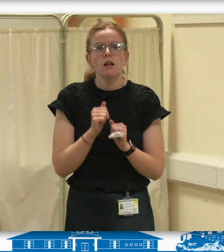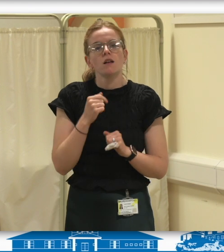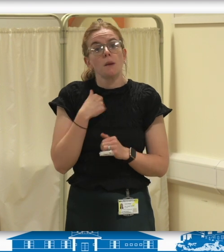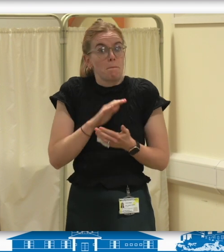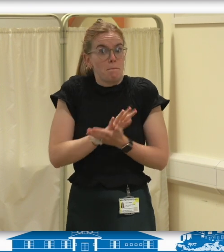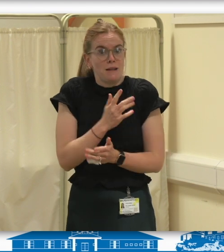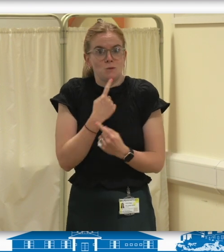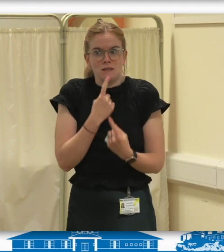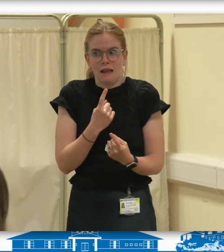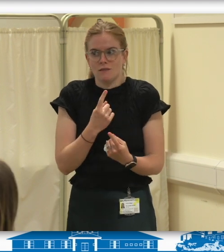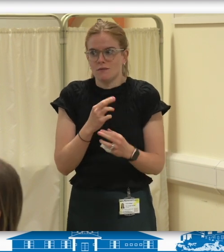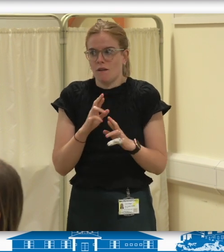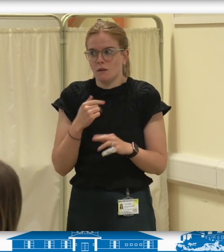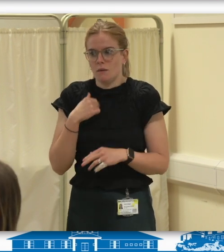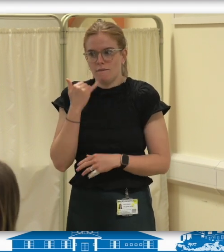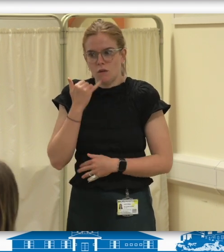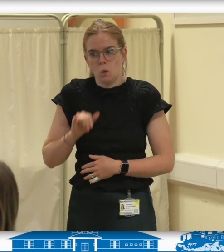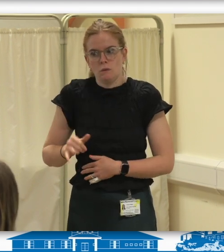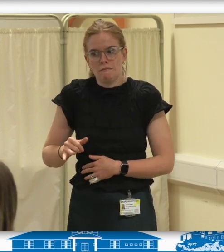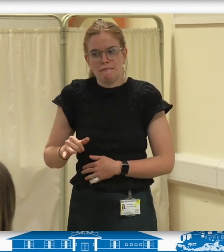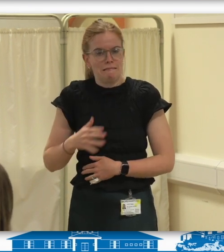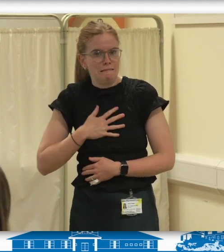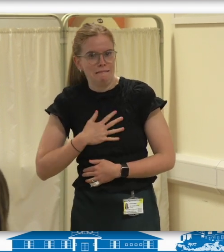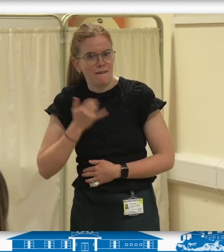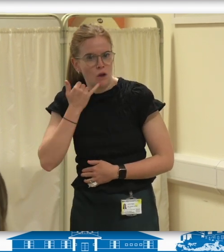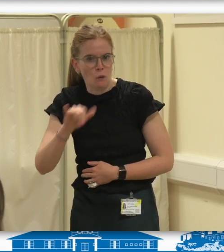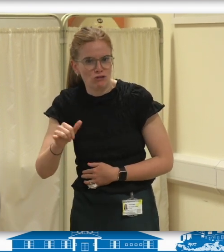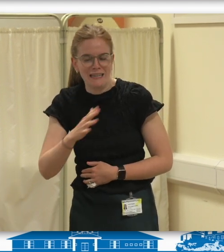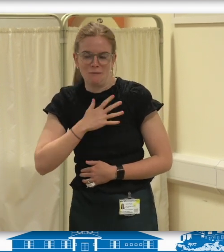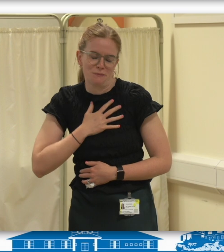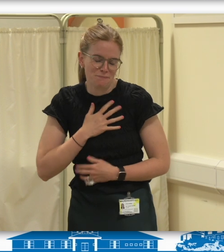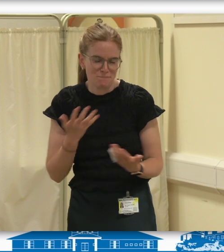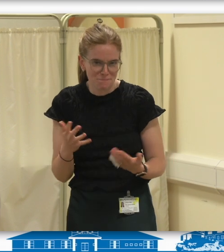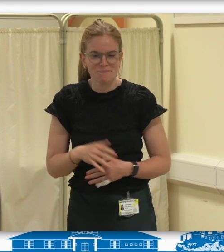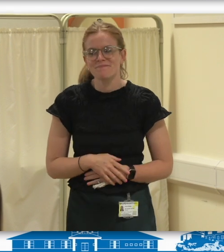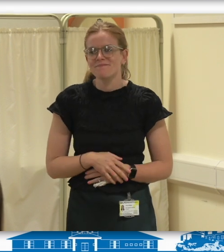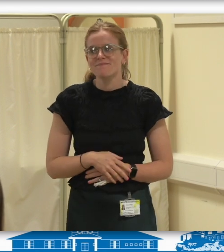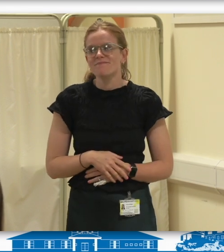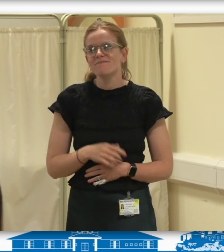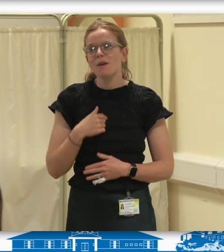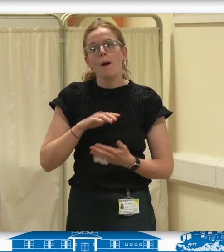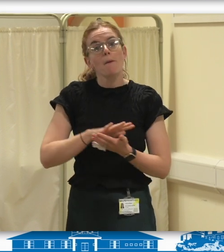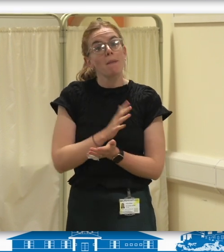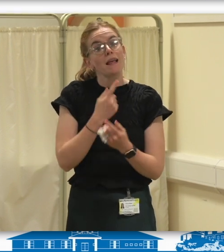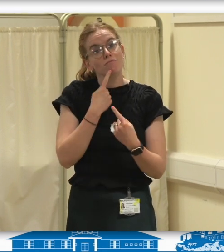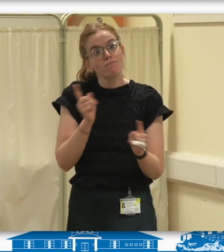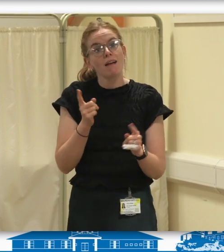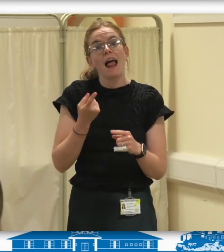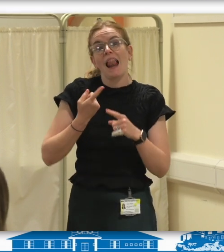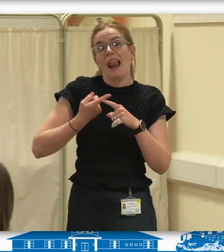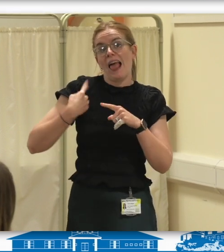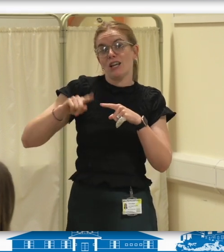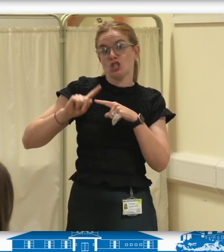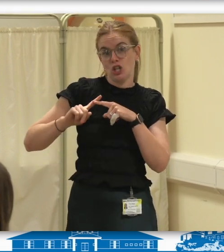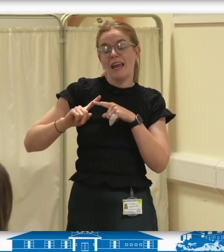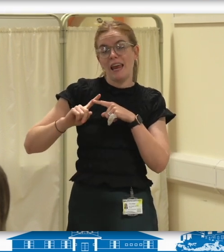say, and I'm hoping that's not my phone. Right. I'm really pleased to say that last year, thanks to